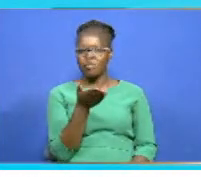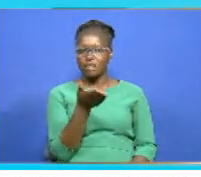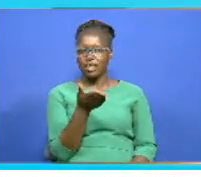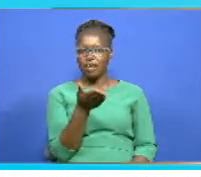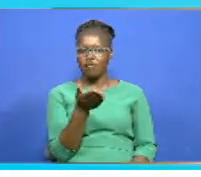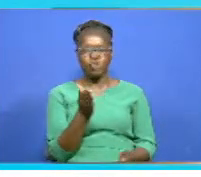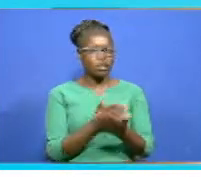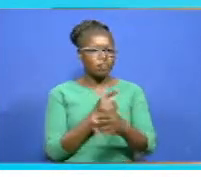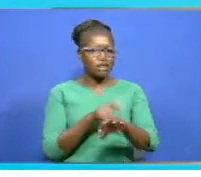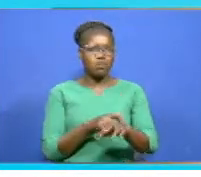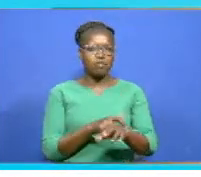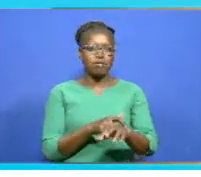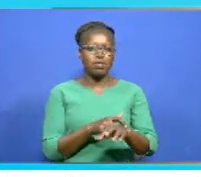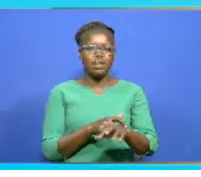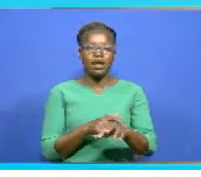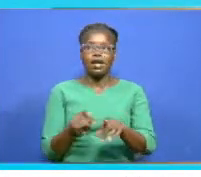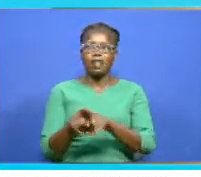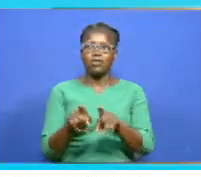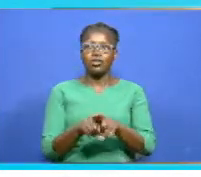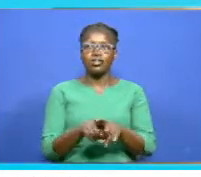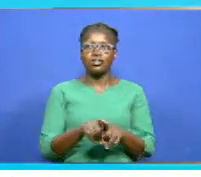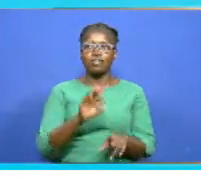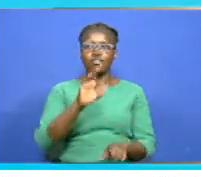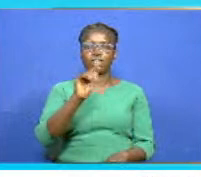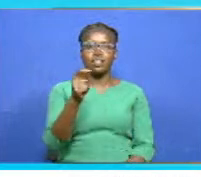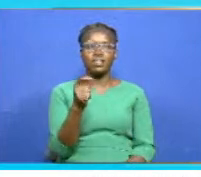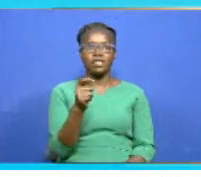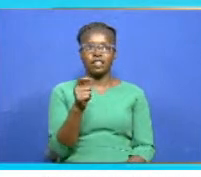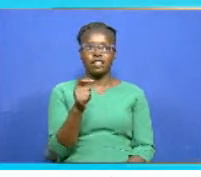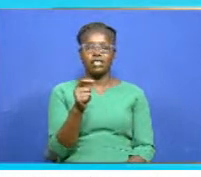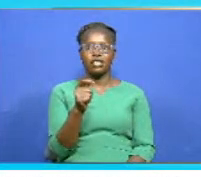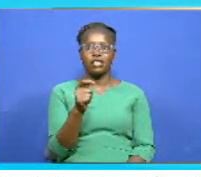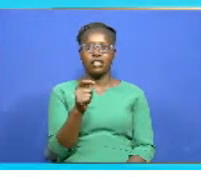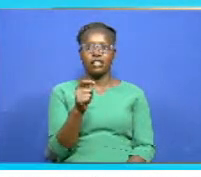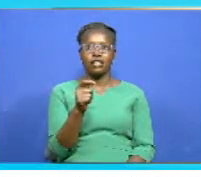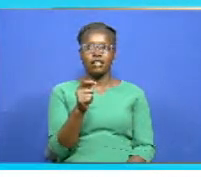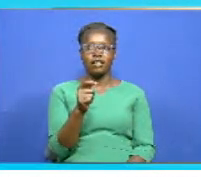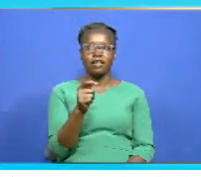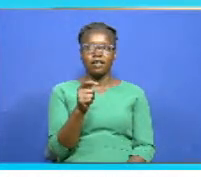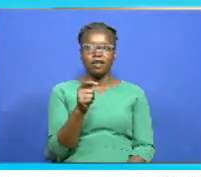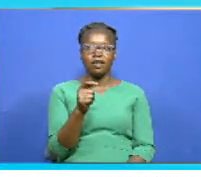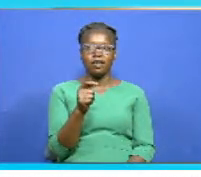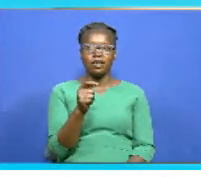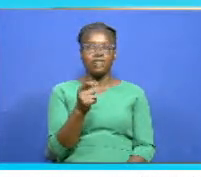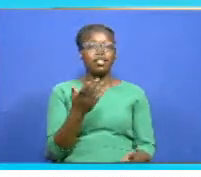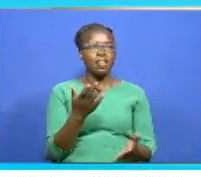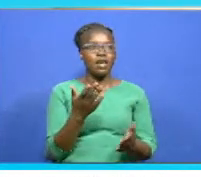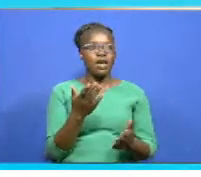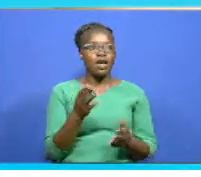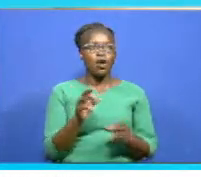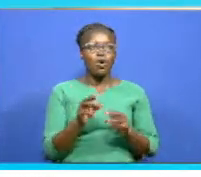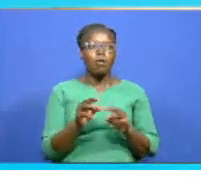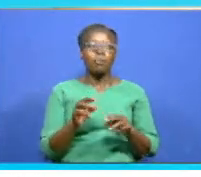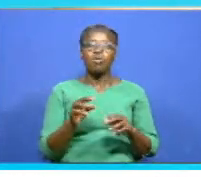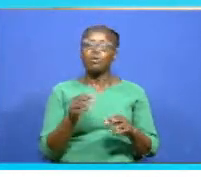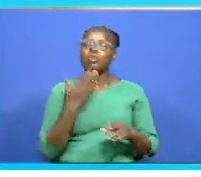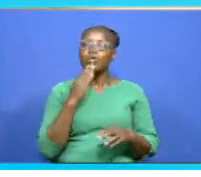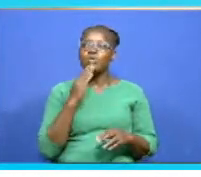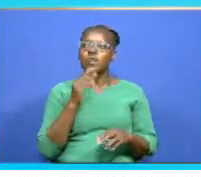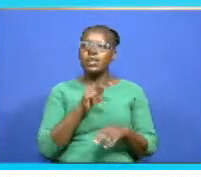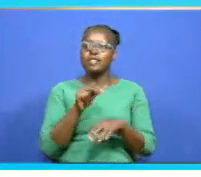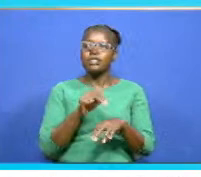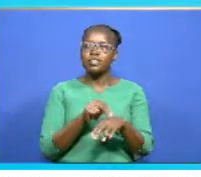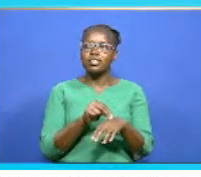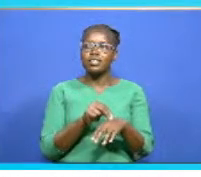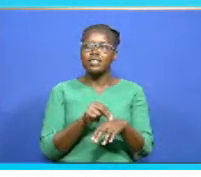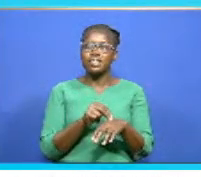while. We also have Ford Kenya and ANC, which perhaps the Mulembe Nation could say, these are